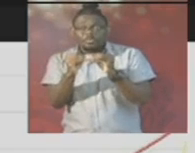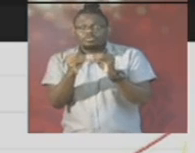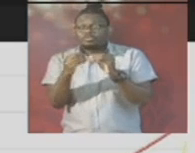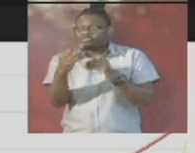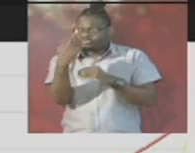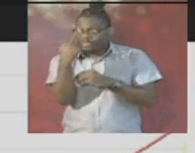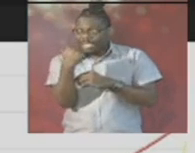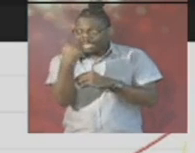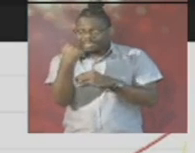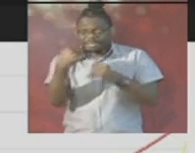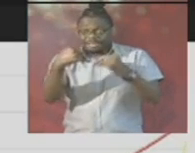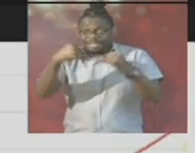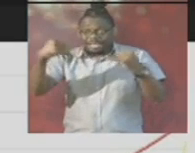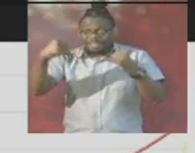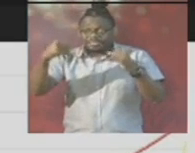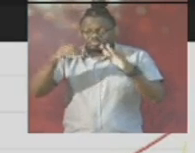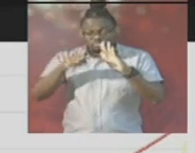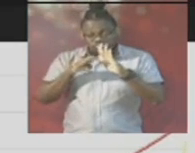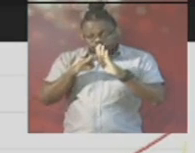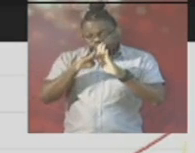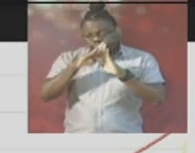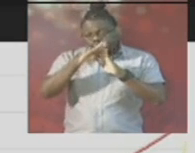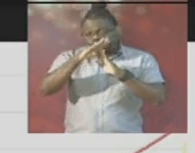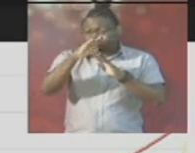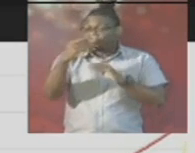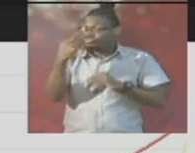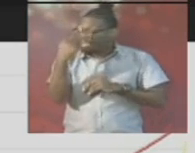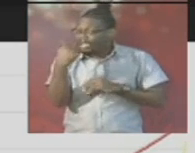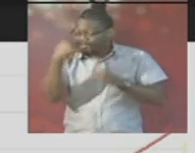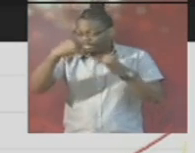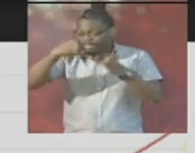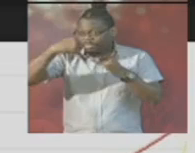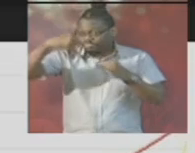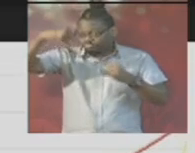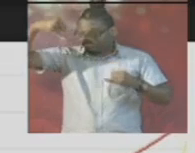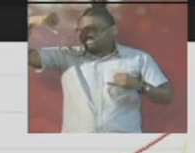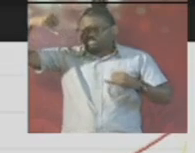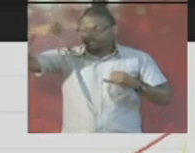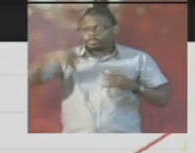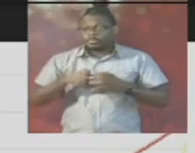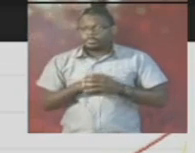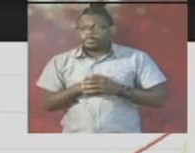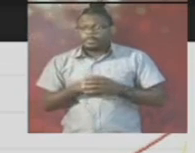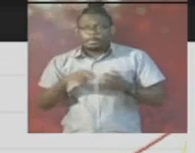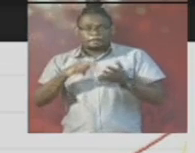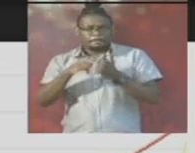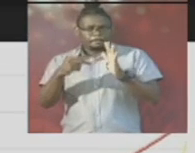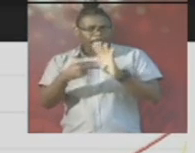incline, and it is meeting more of the aggressive projections shown by